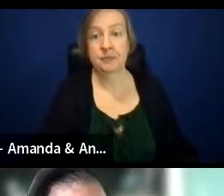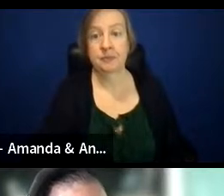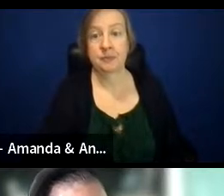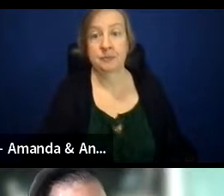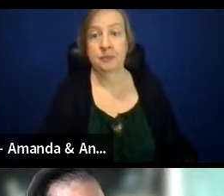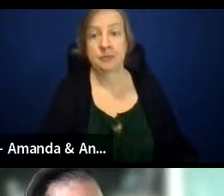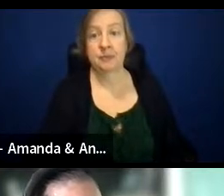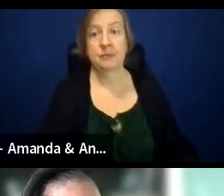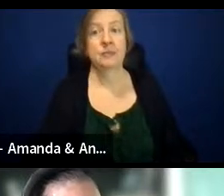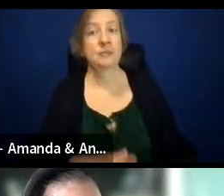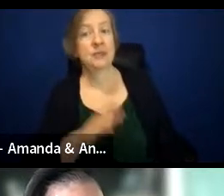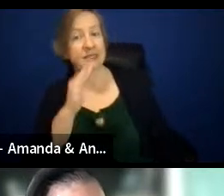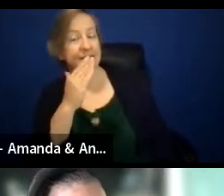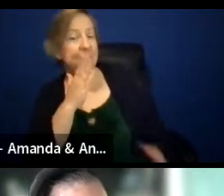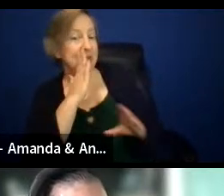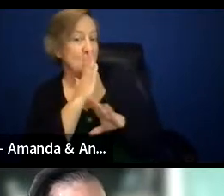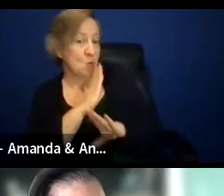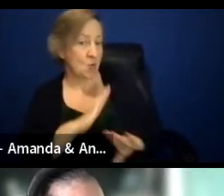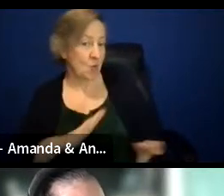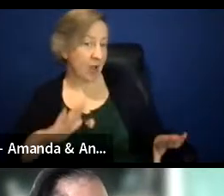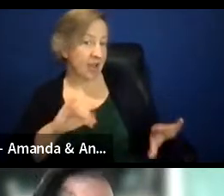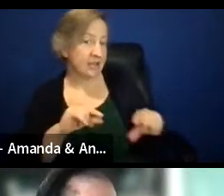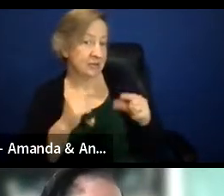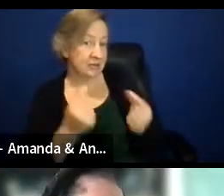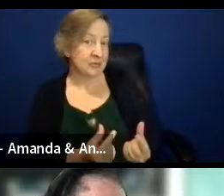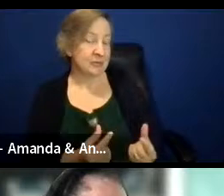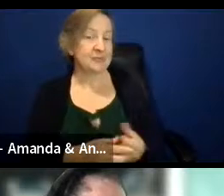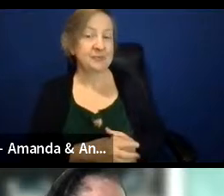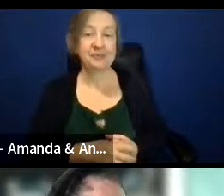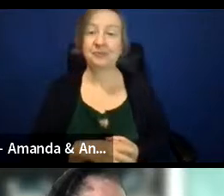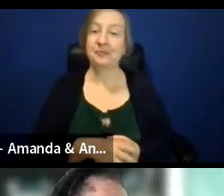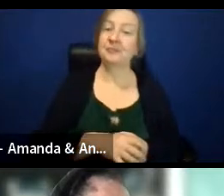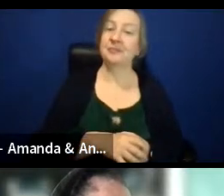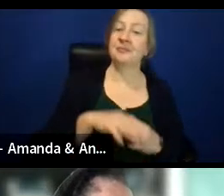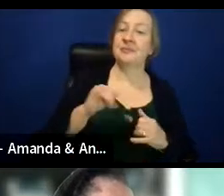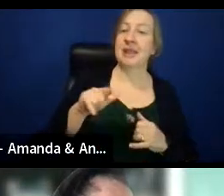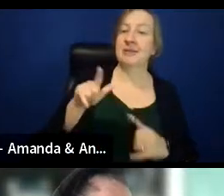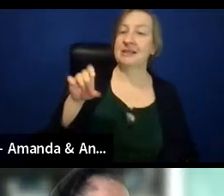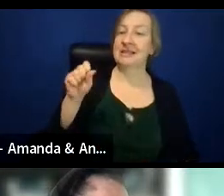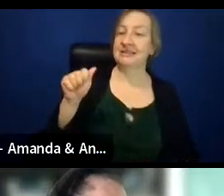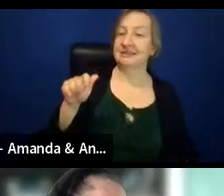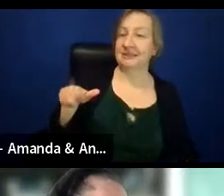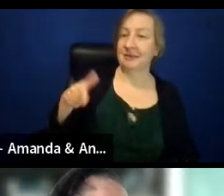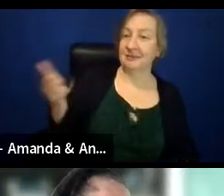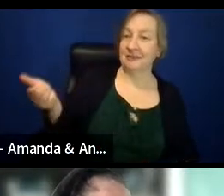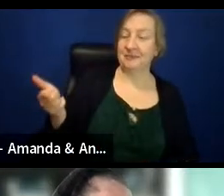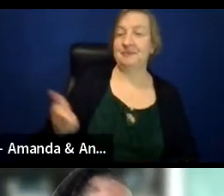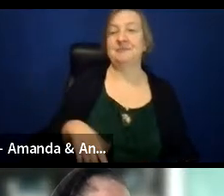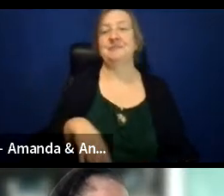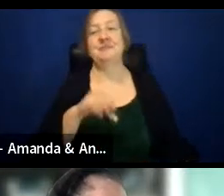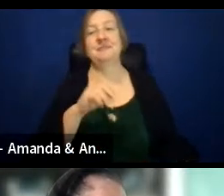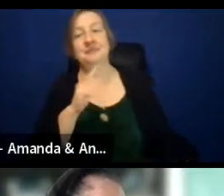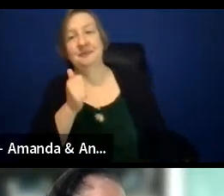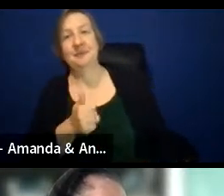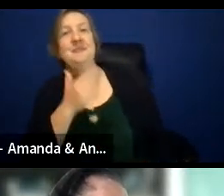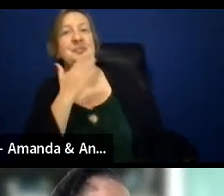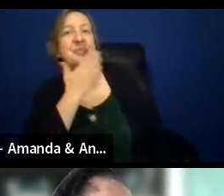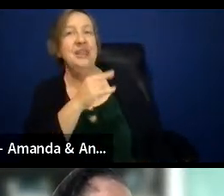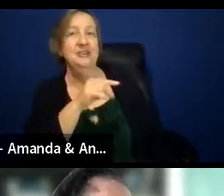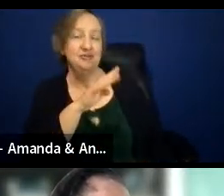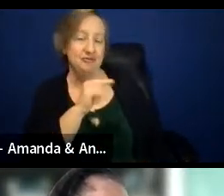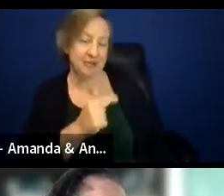Looks like a quiet group. Well, Lisa, I'll turn it back over to you. Okay. Thanks,